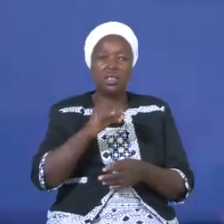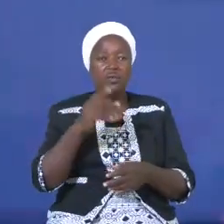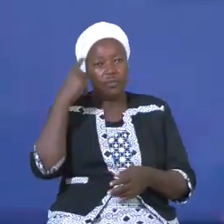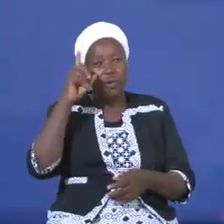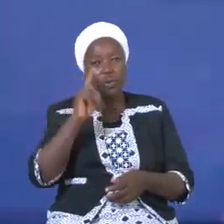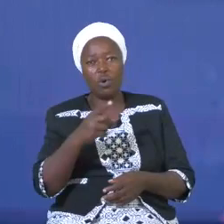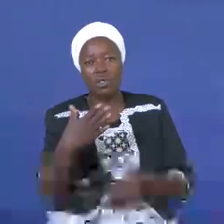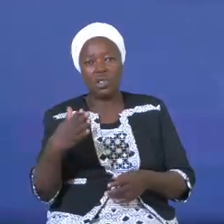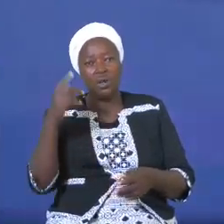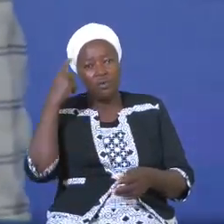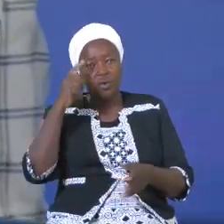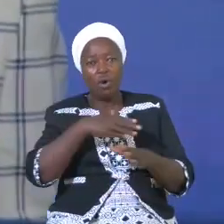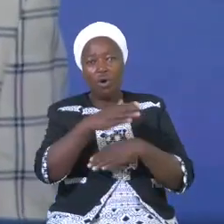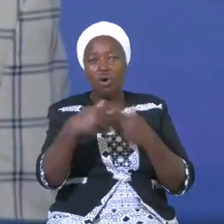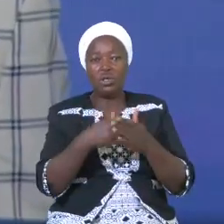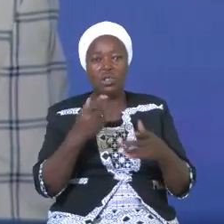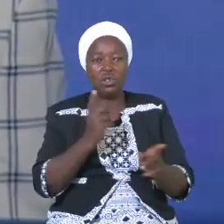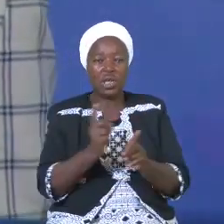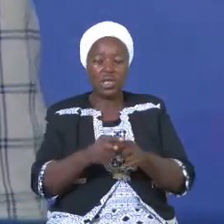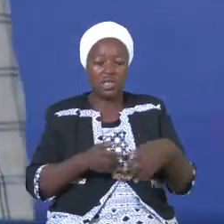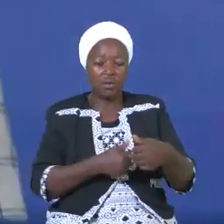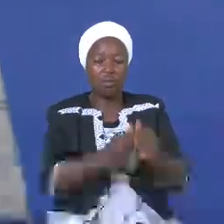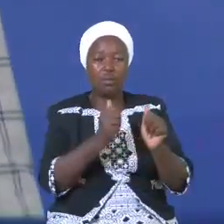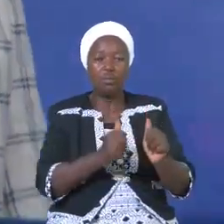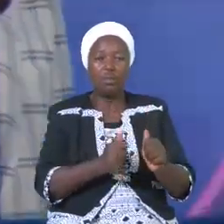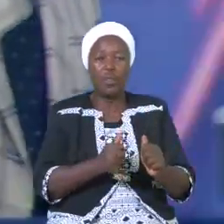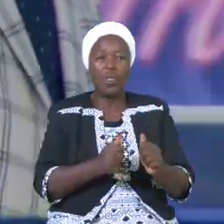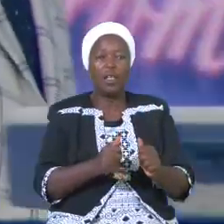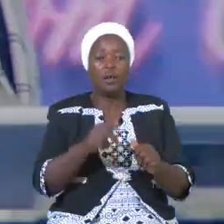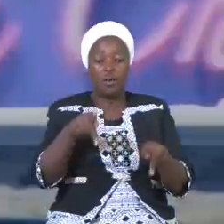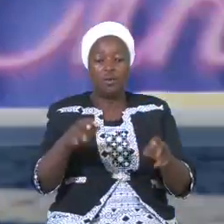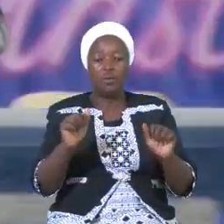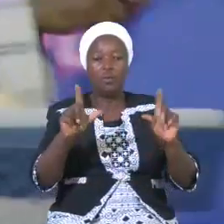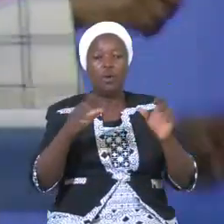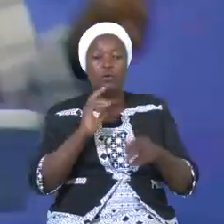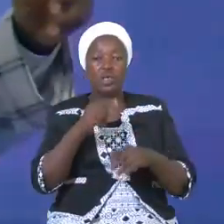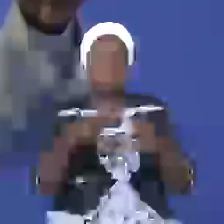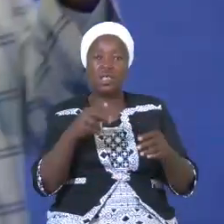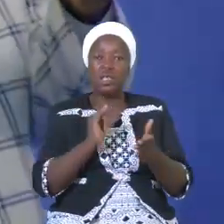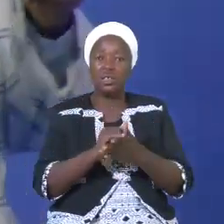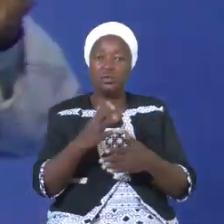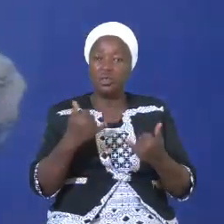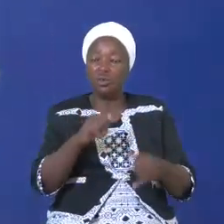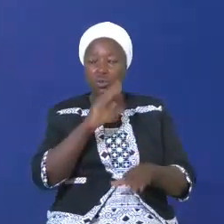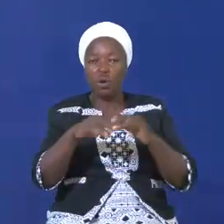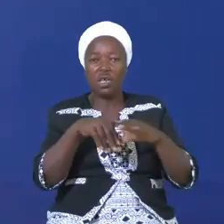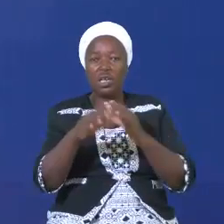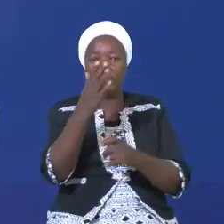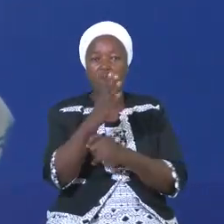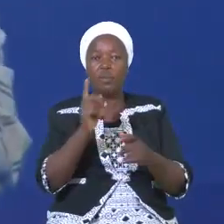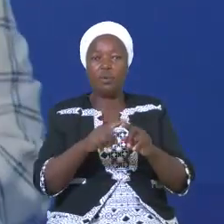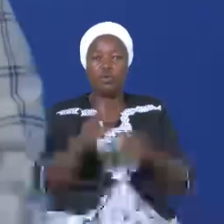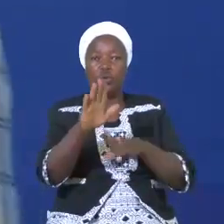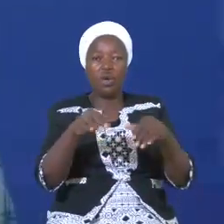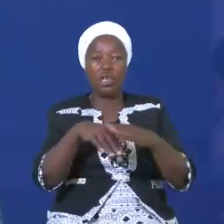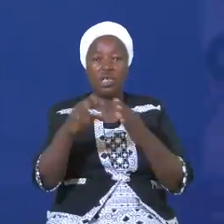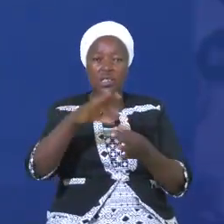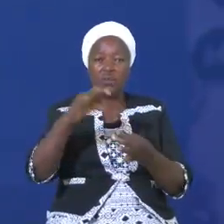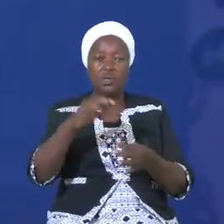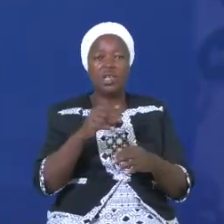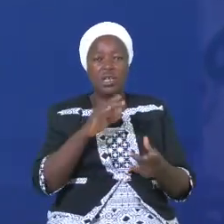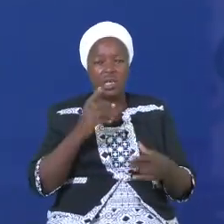the apostle to say now don't walk in the flesh but walk in the spirit but now he makes it